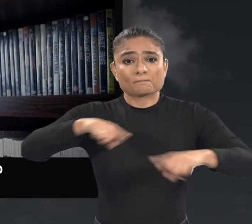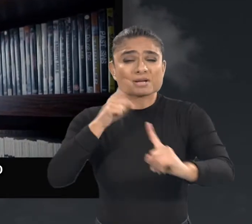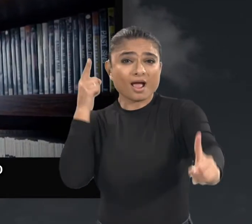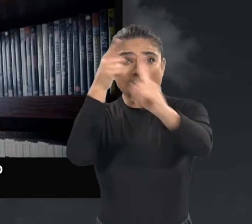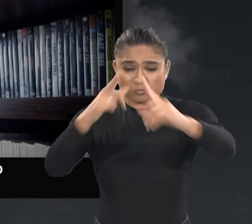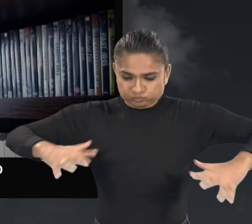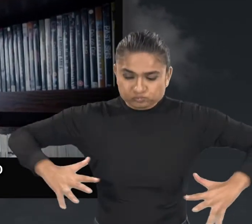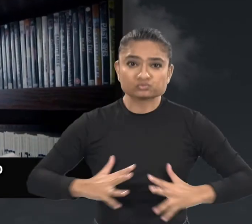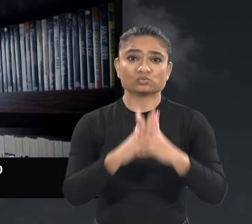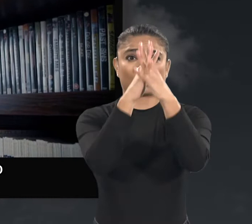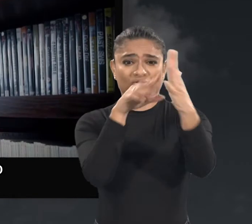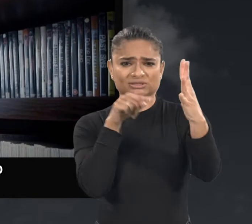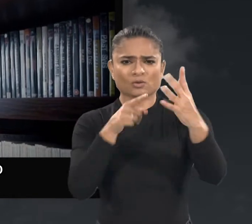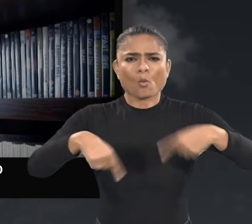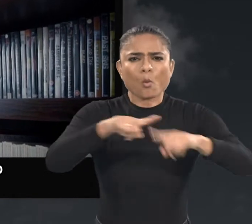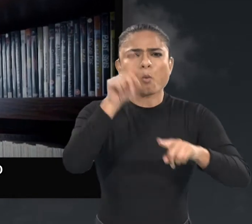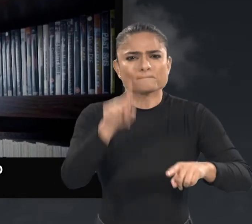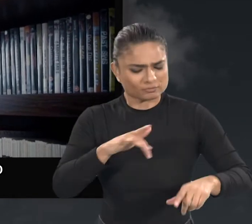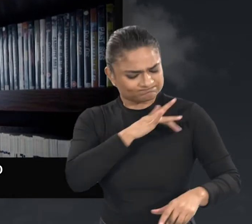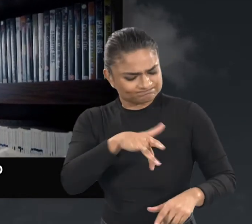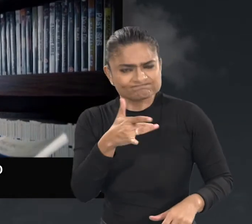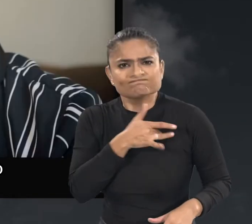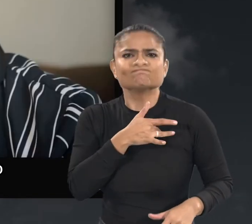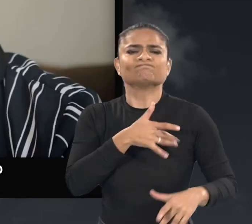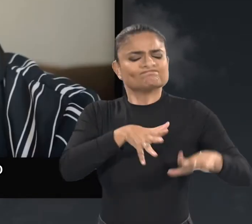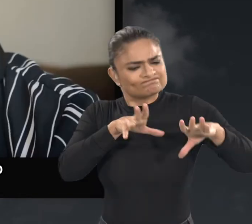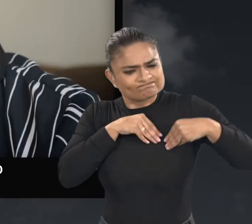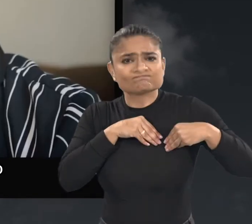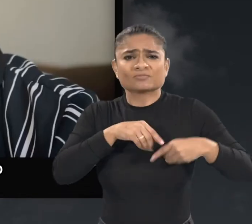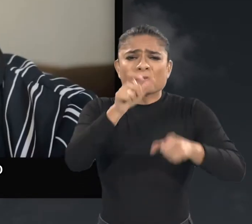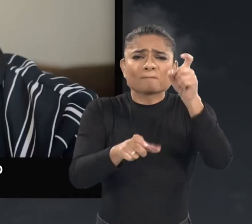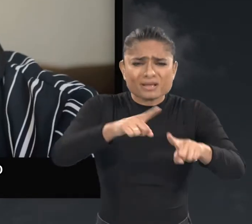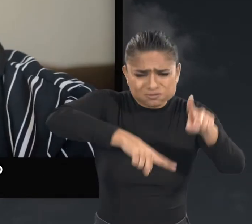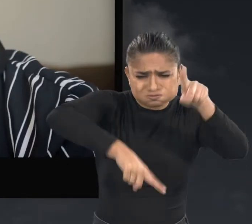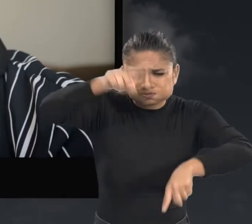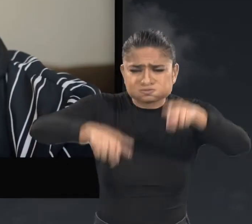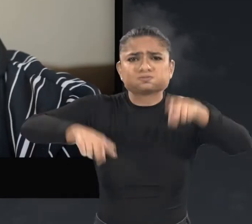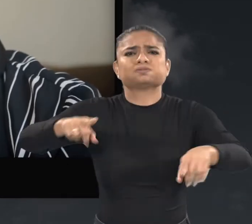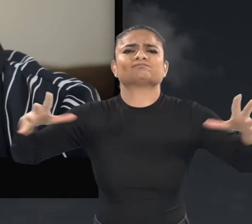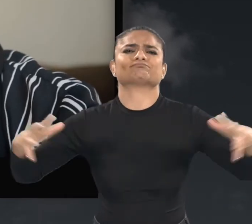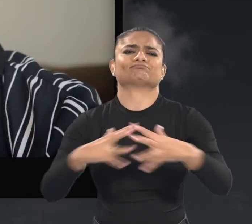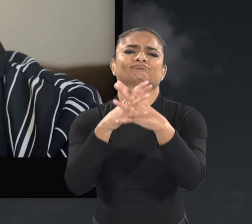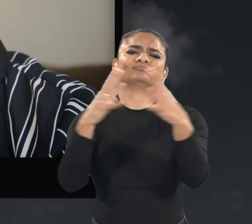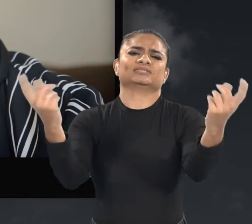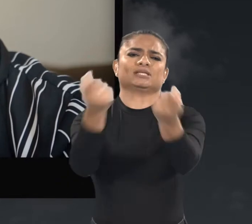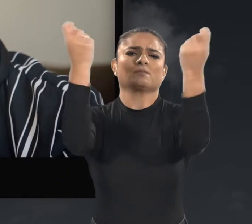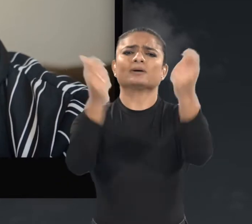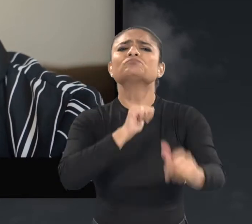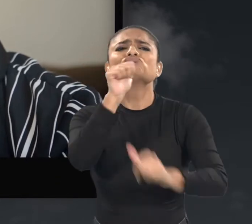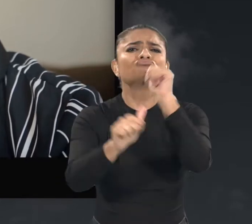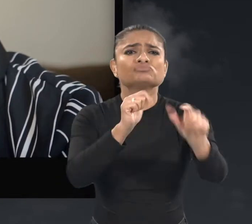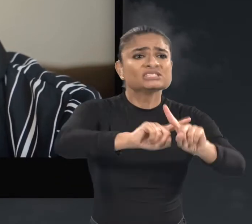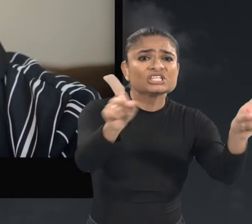My call for solidarity is definitely to appreciate and celebrate diversity. It doesn't matter if we're